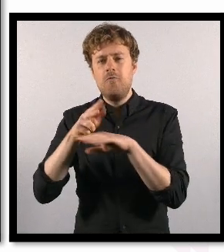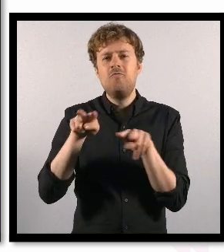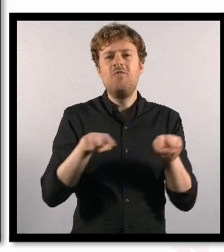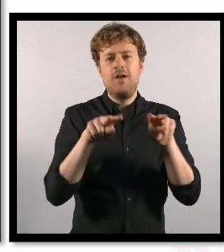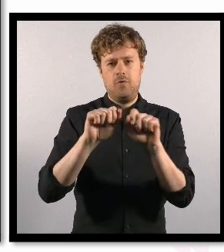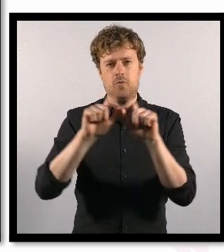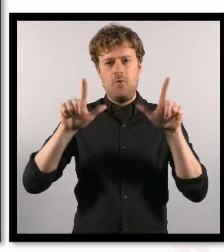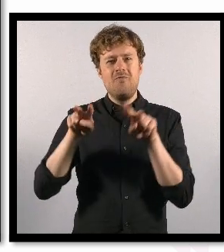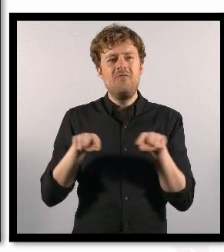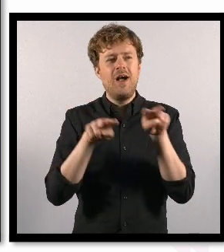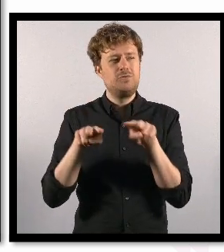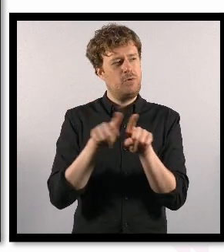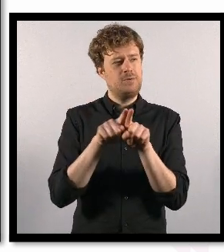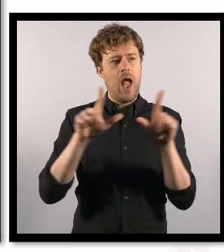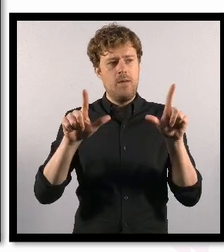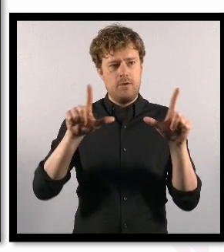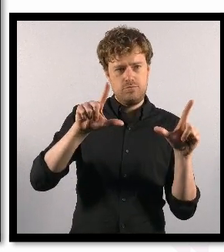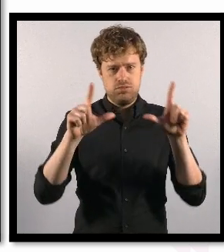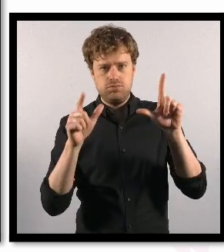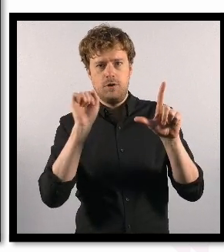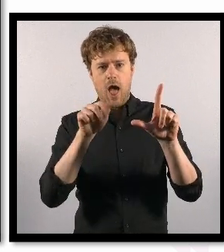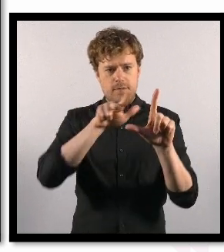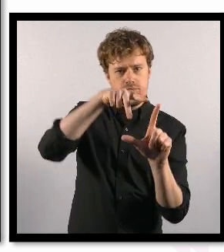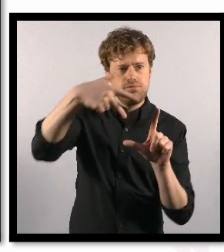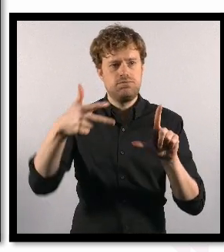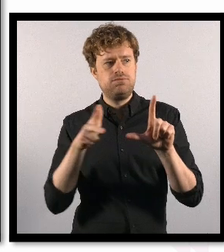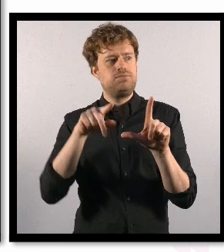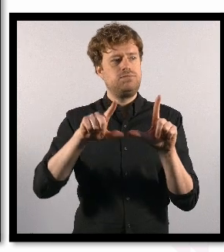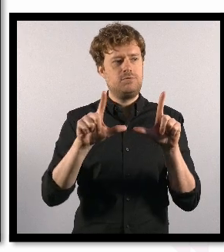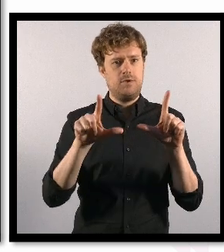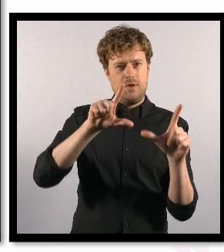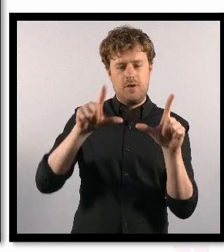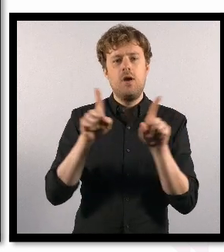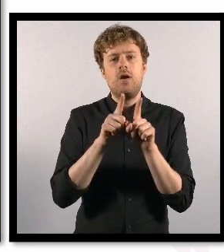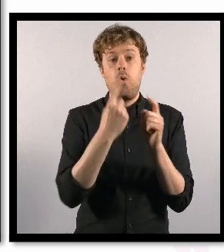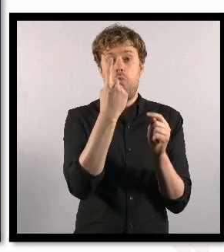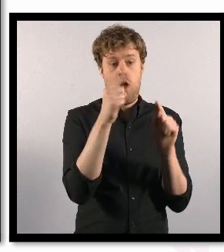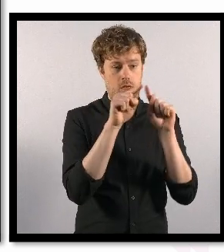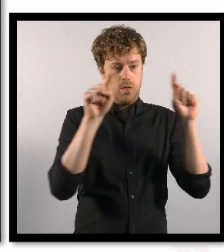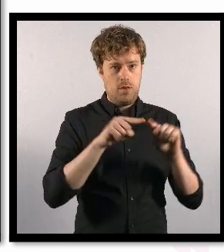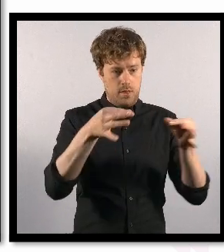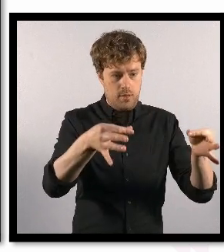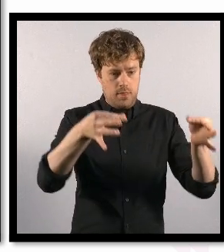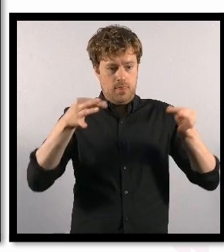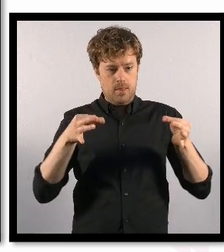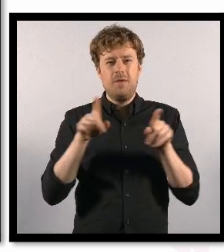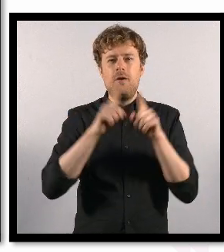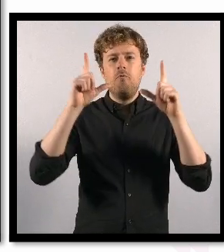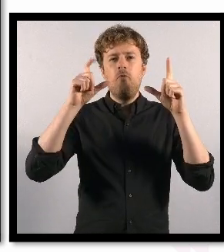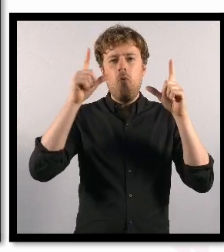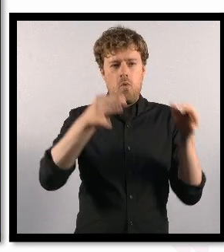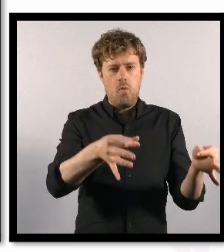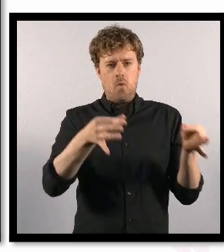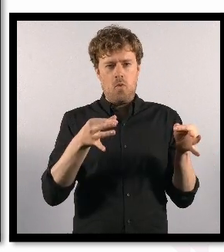video, not just a single frame. This is the same for proteins. We look at the video, we simulate the ensemble. And we do that with this foundational